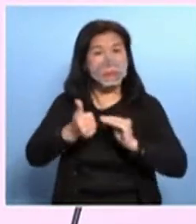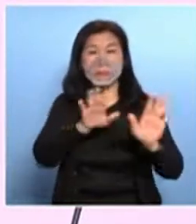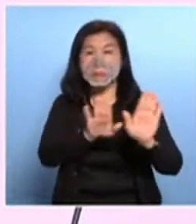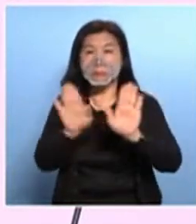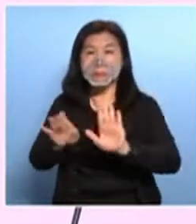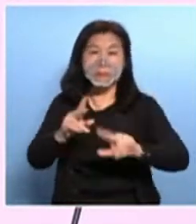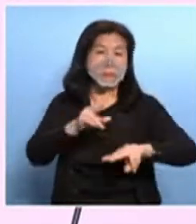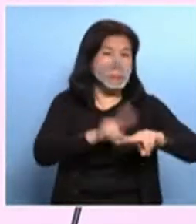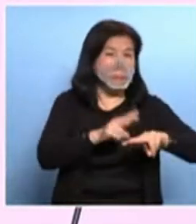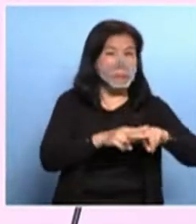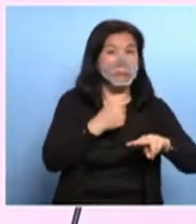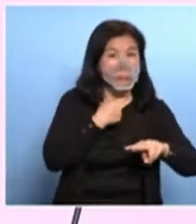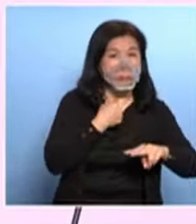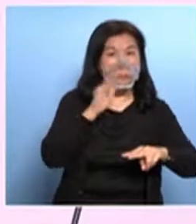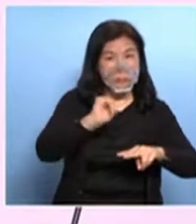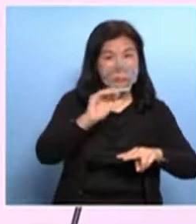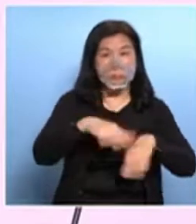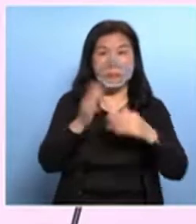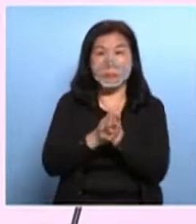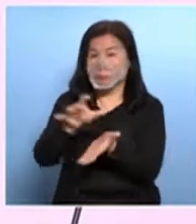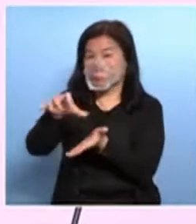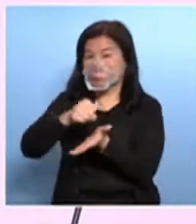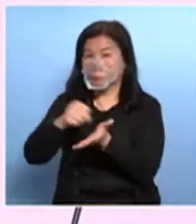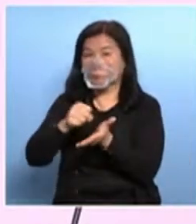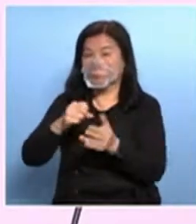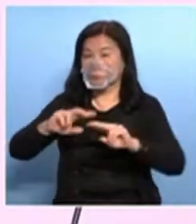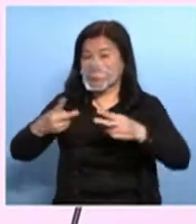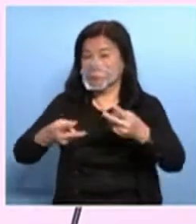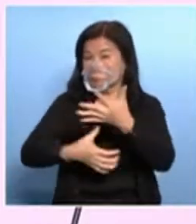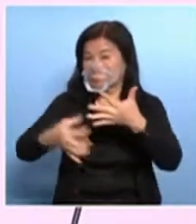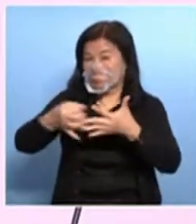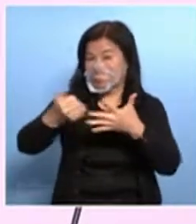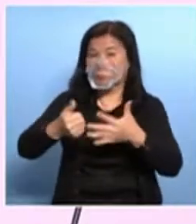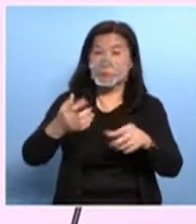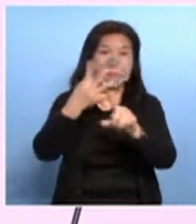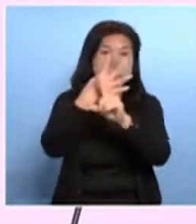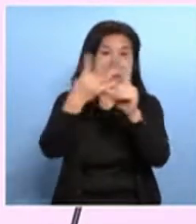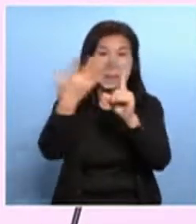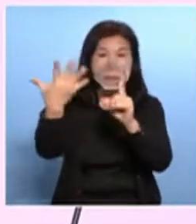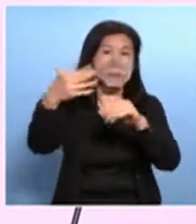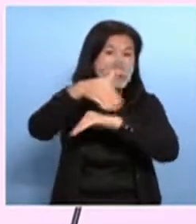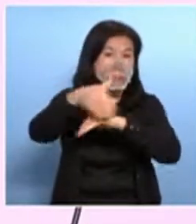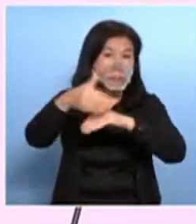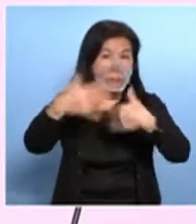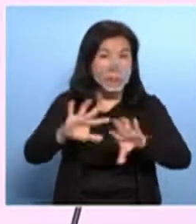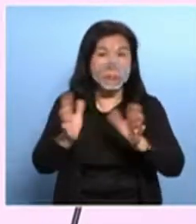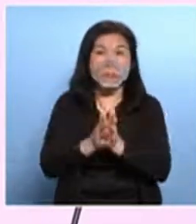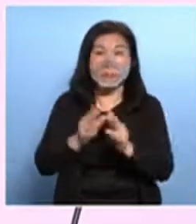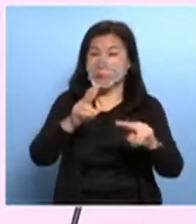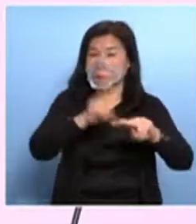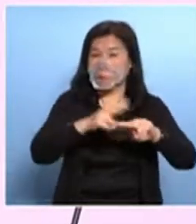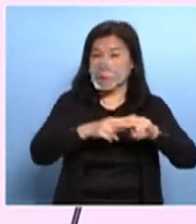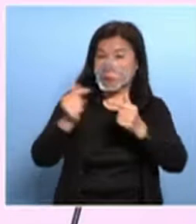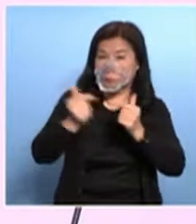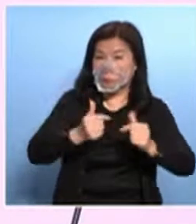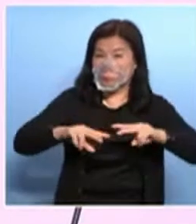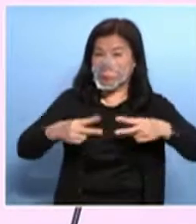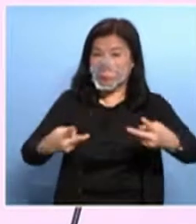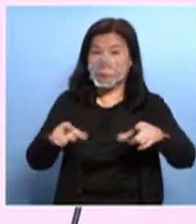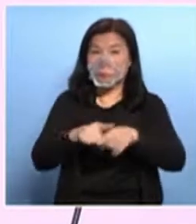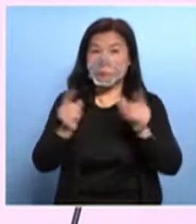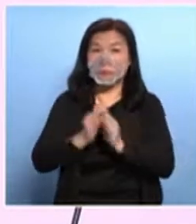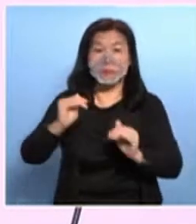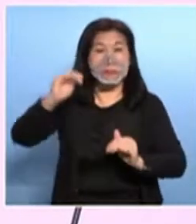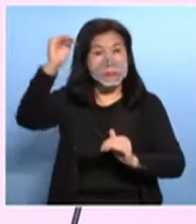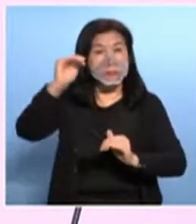motherland while engaging with the world, serving our country's needs without strings and achieving great development in return. Under the 14th Five-Year Plan,